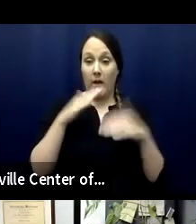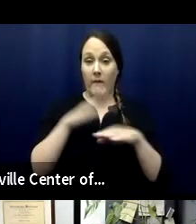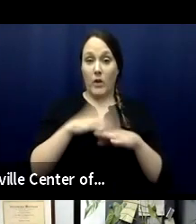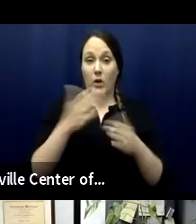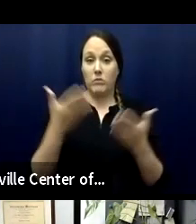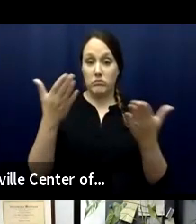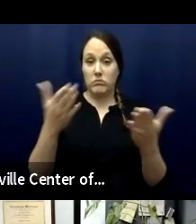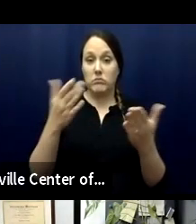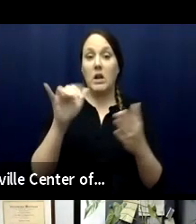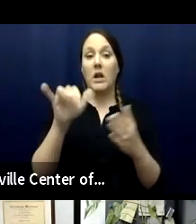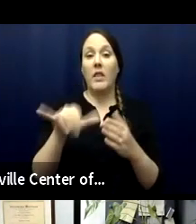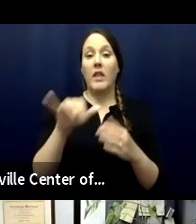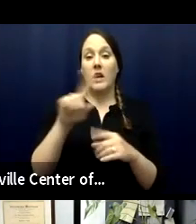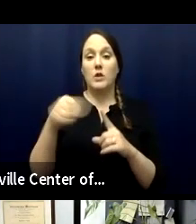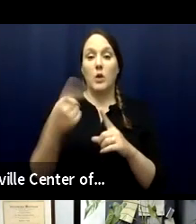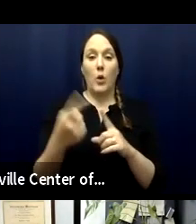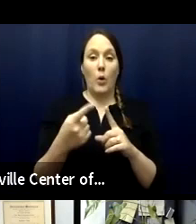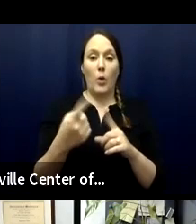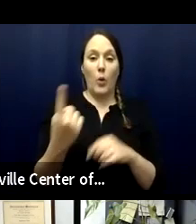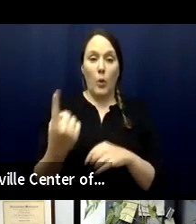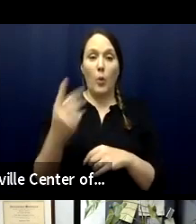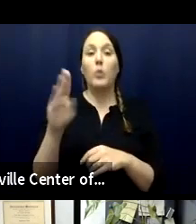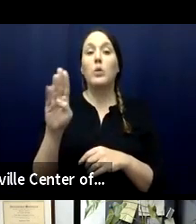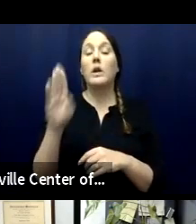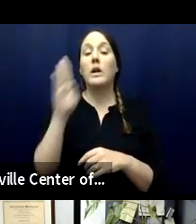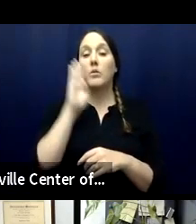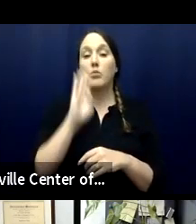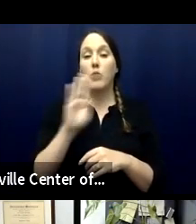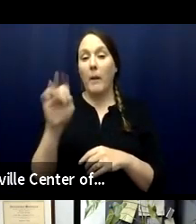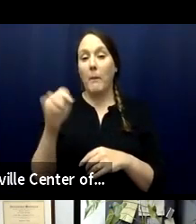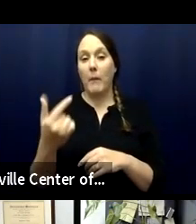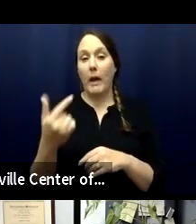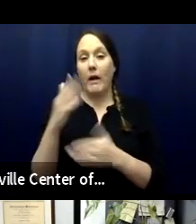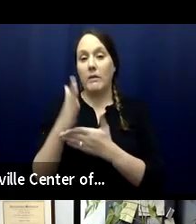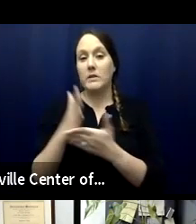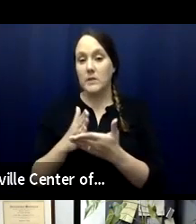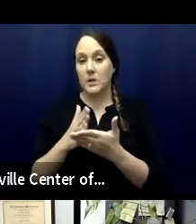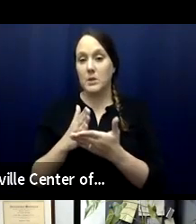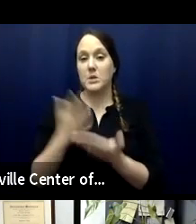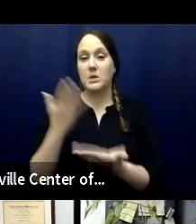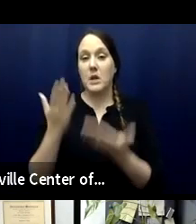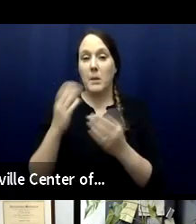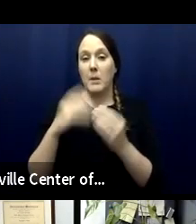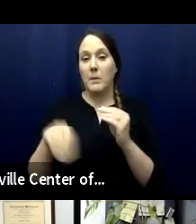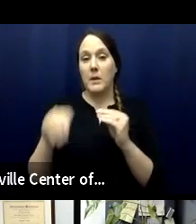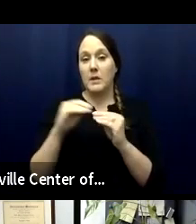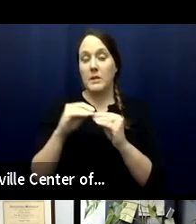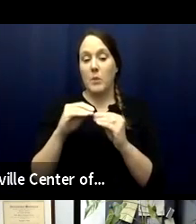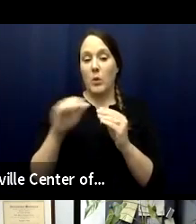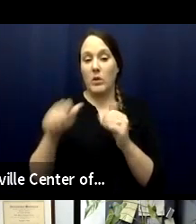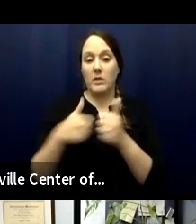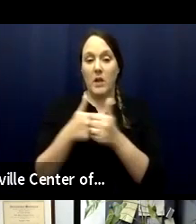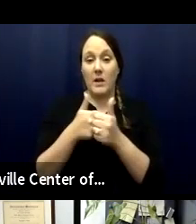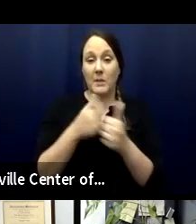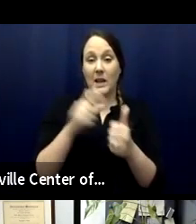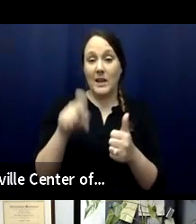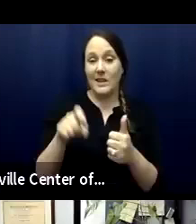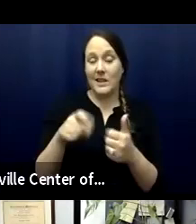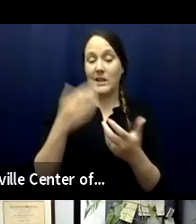would strictly be that brown bag section, and it may be in a way more data is needed. I remain